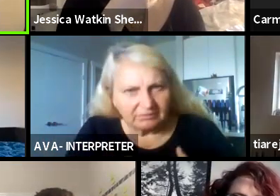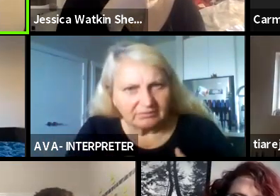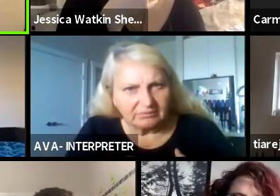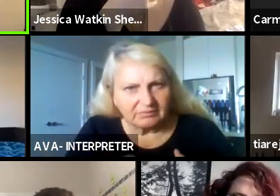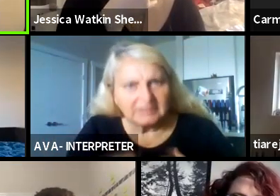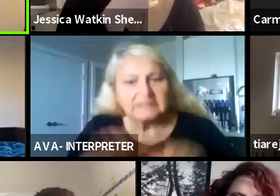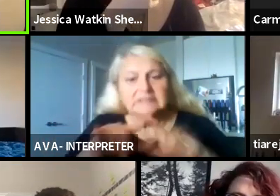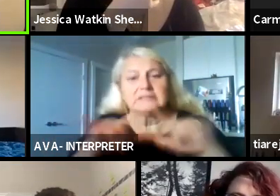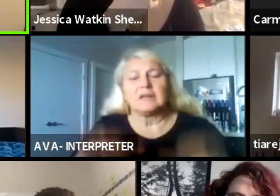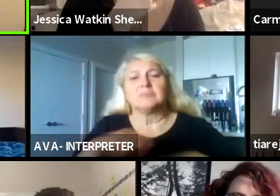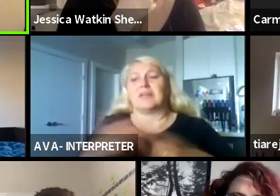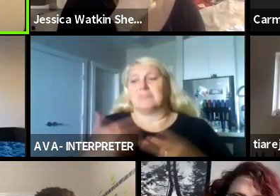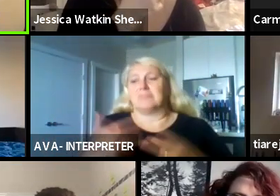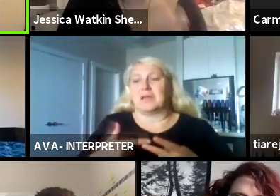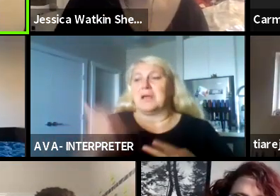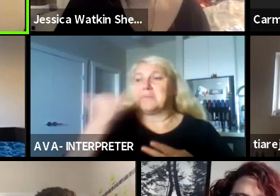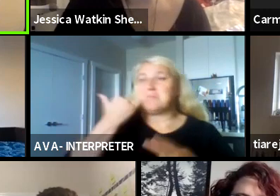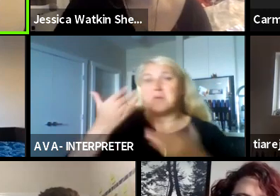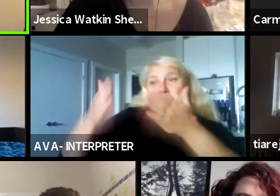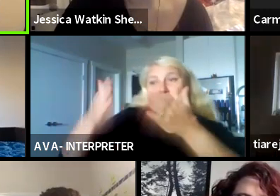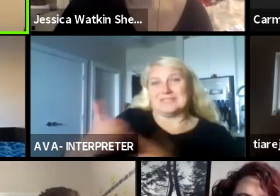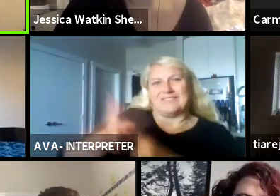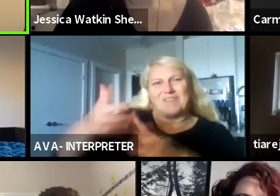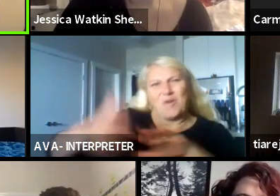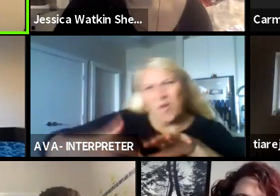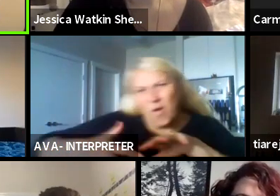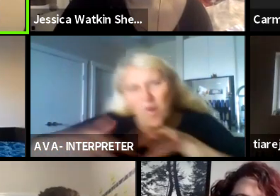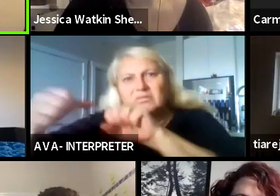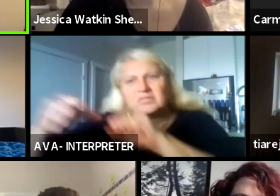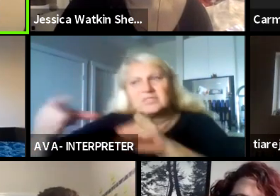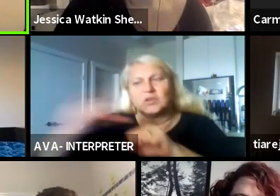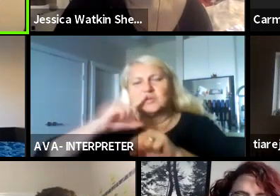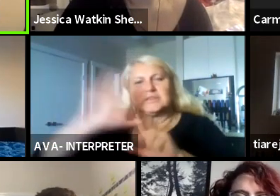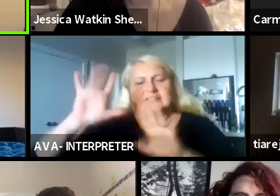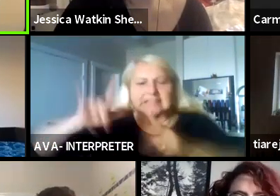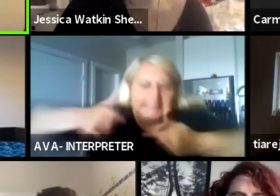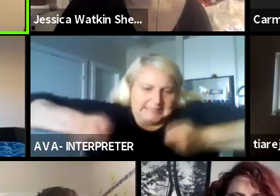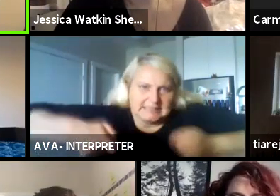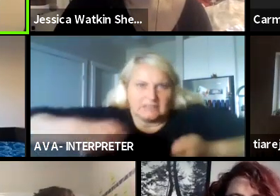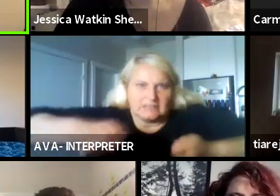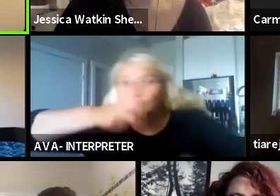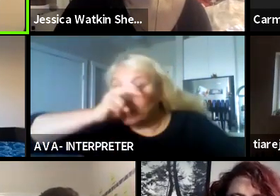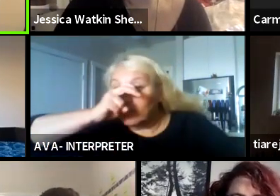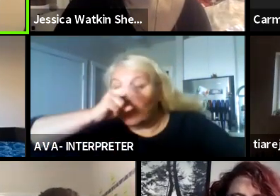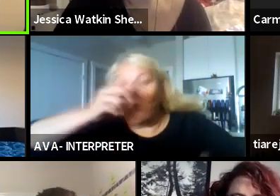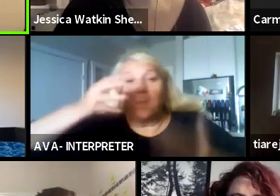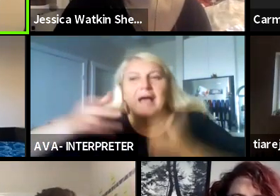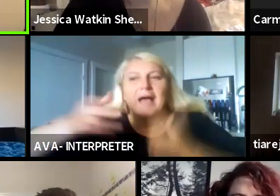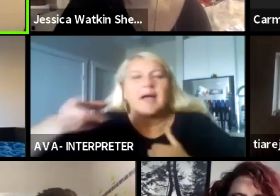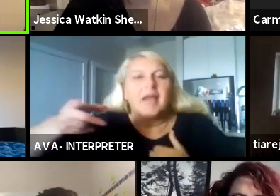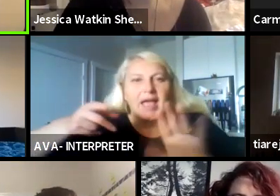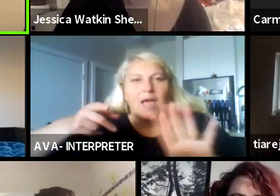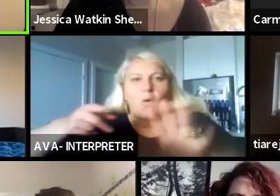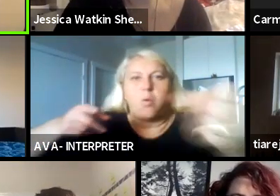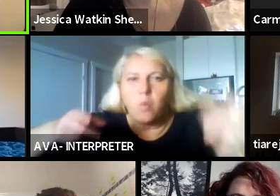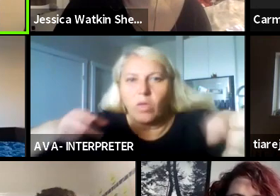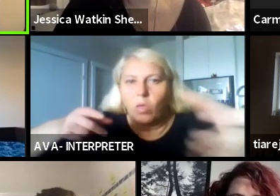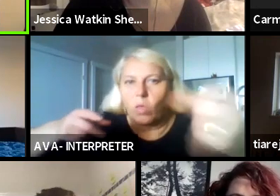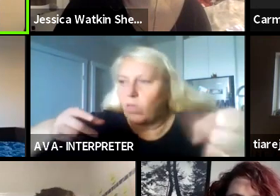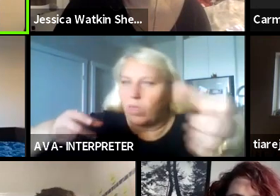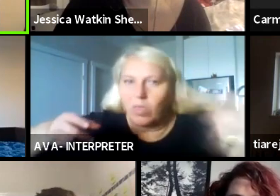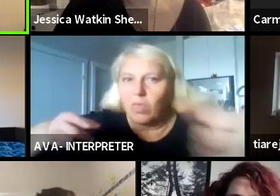who's facilitating or hosting the meeting having really strict controls and not allowing you to interrupt. But you can